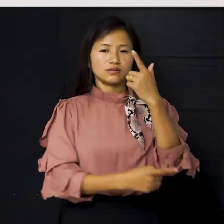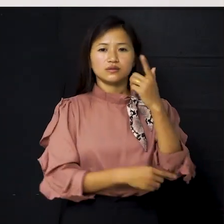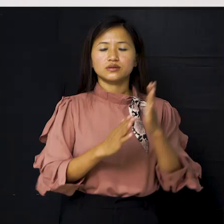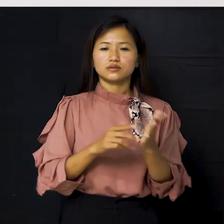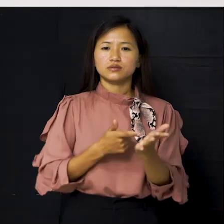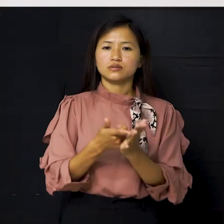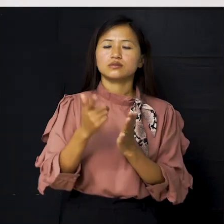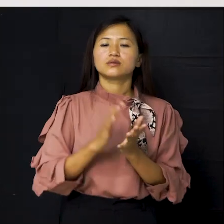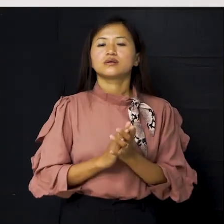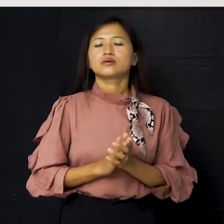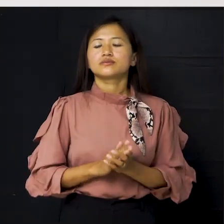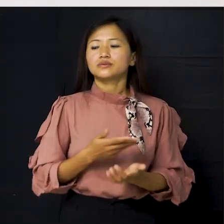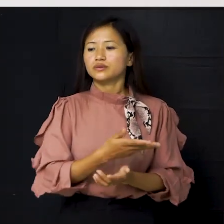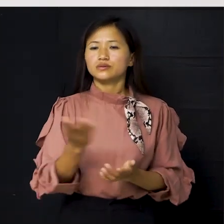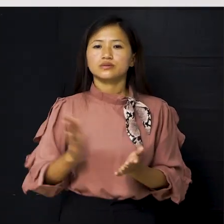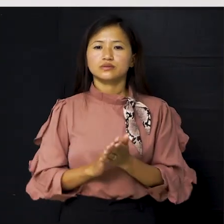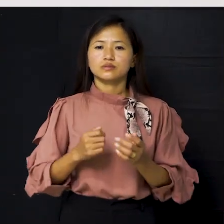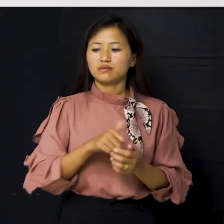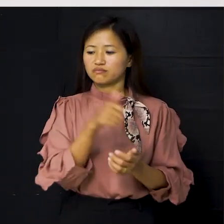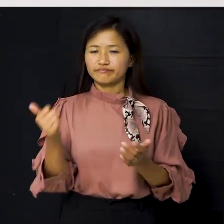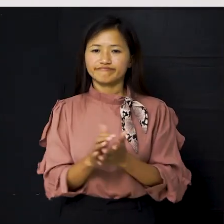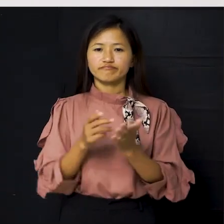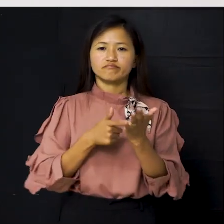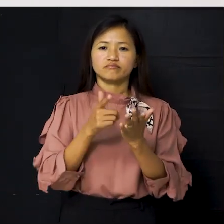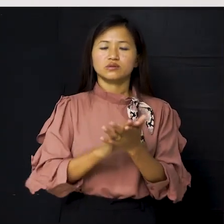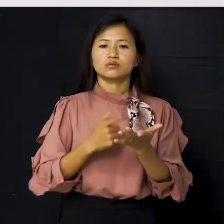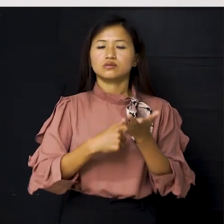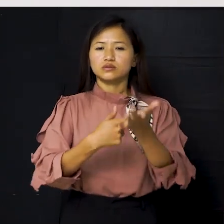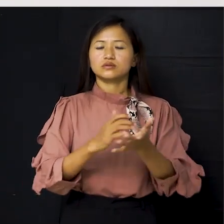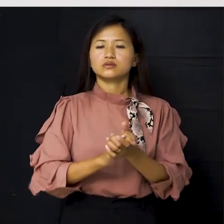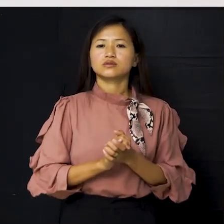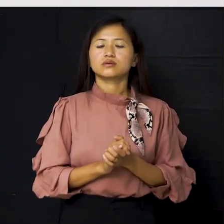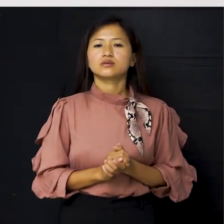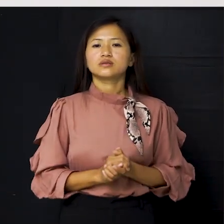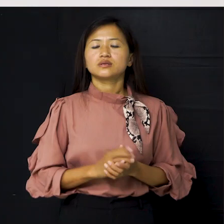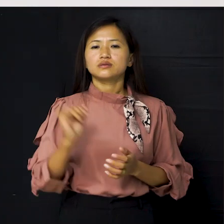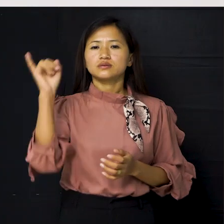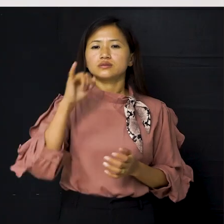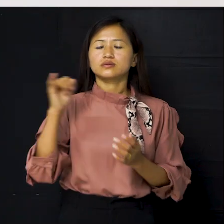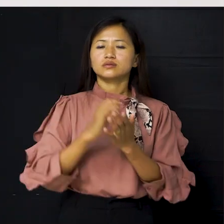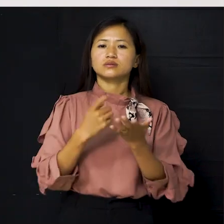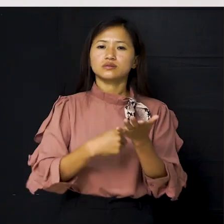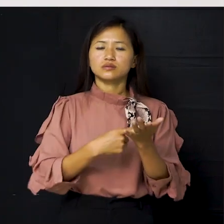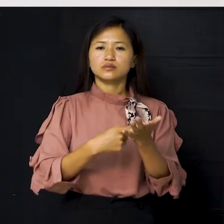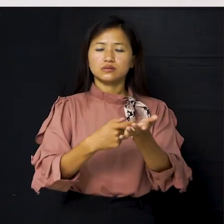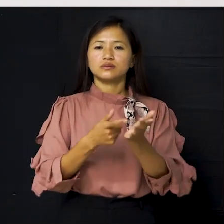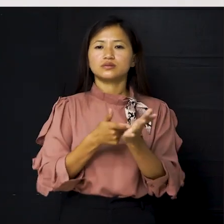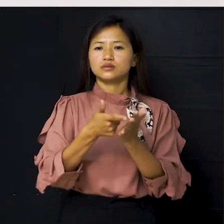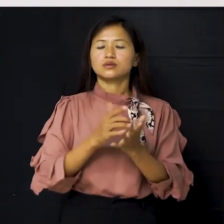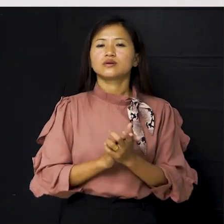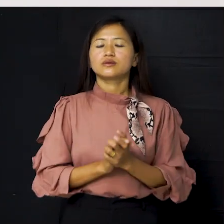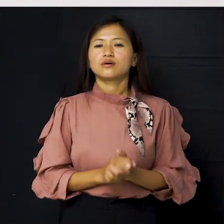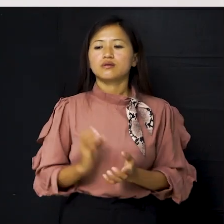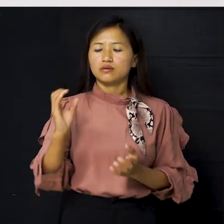times. However, there were some other rulers. However, of all these Mughal rulers, these 6 rulers were one of the greatest rulers